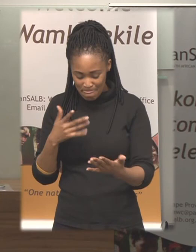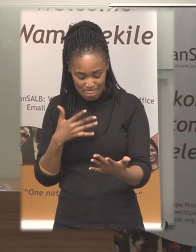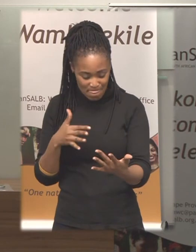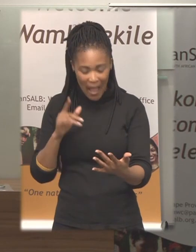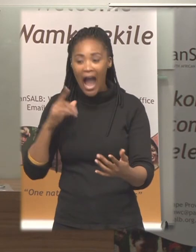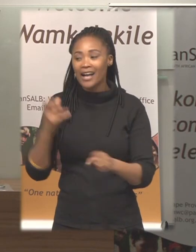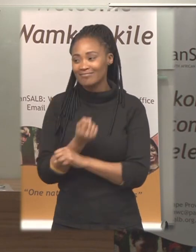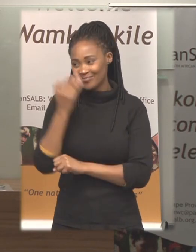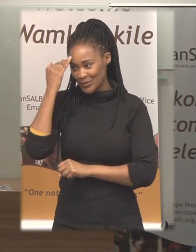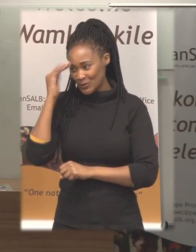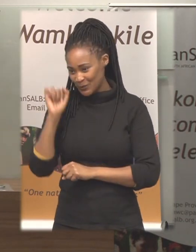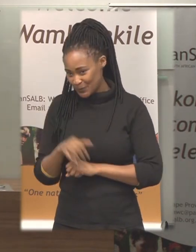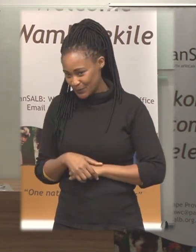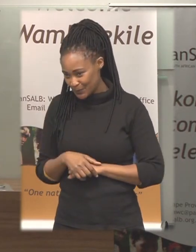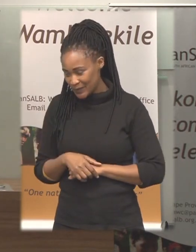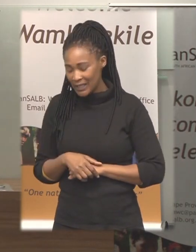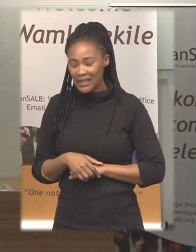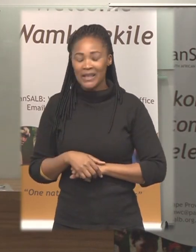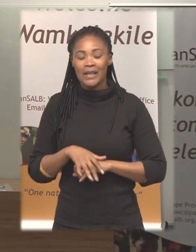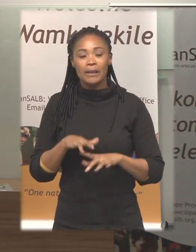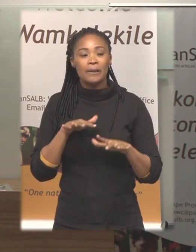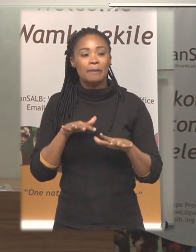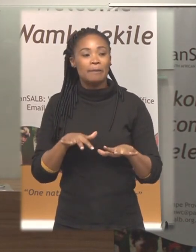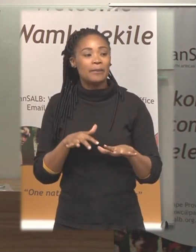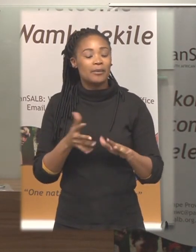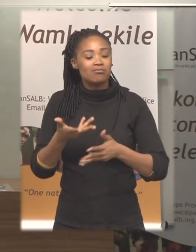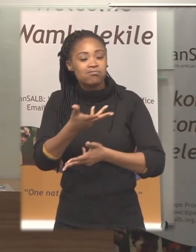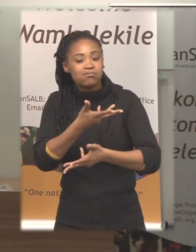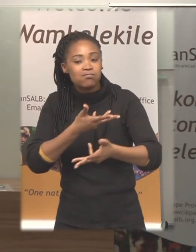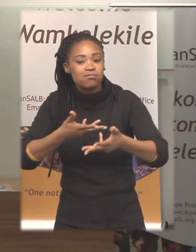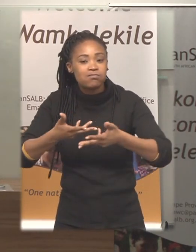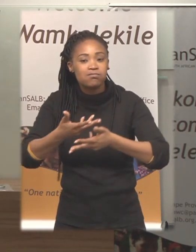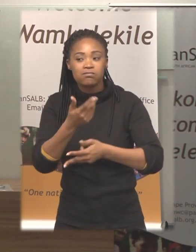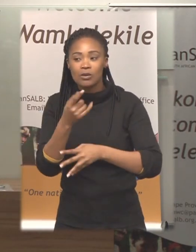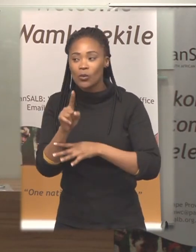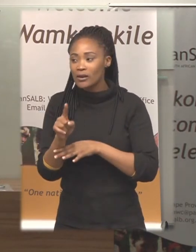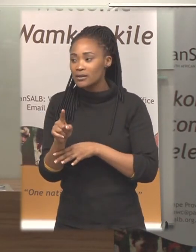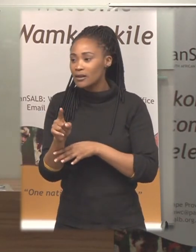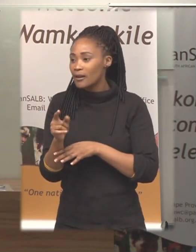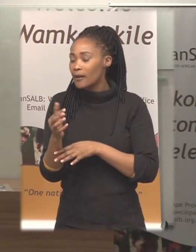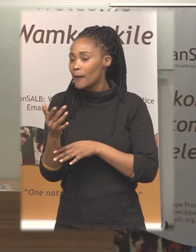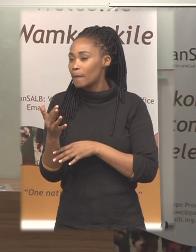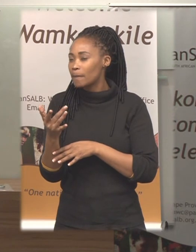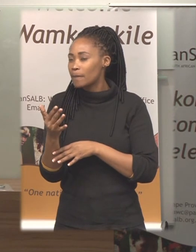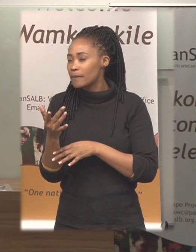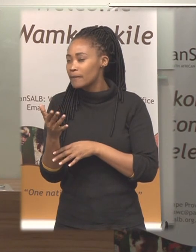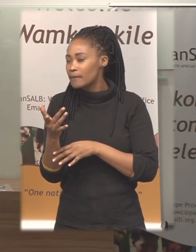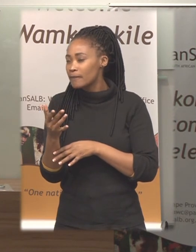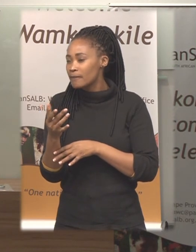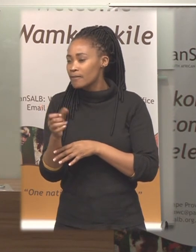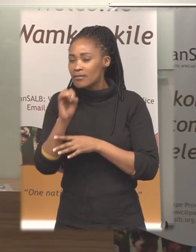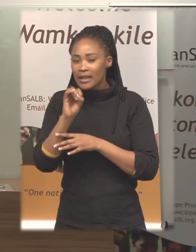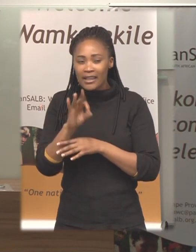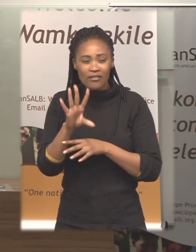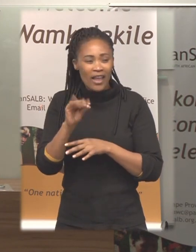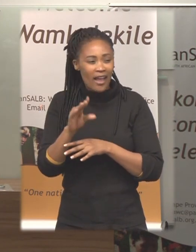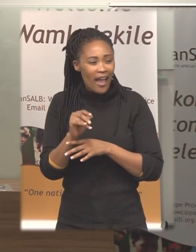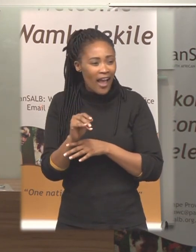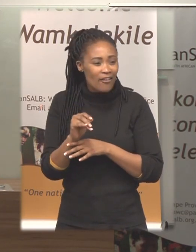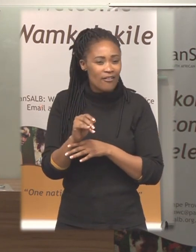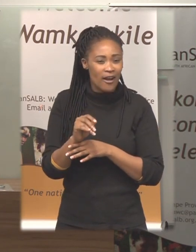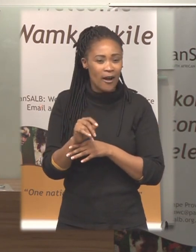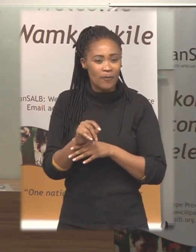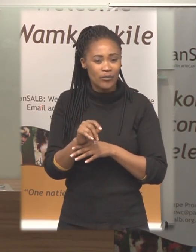do. I think people often talk about the fact that when it comes to translanguaging and